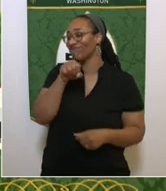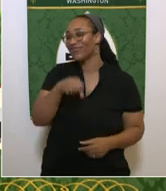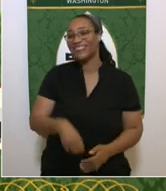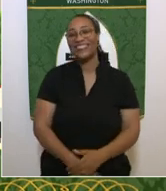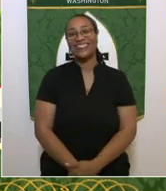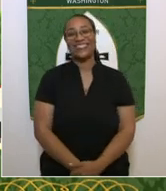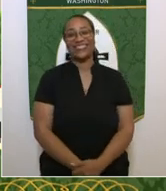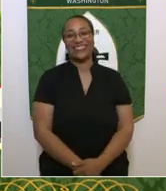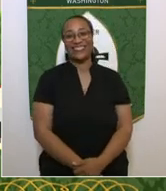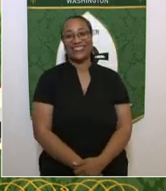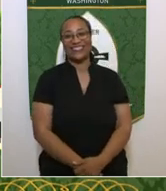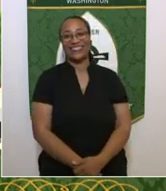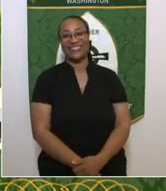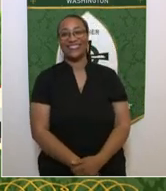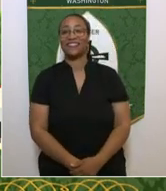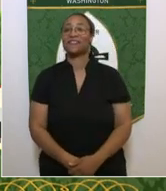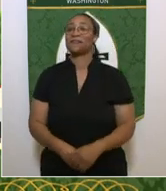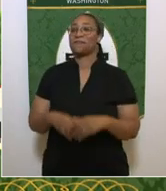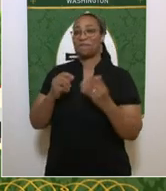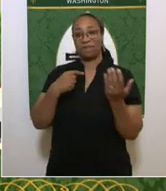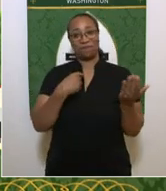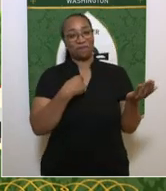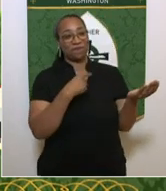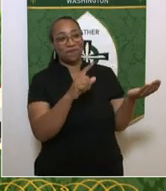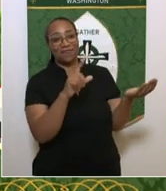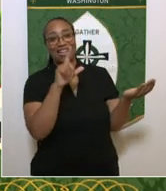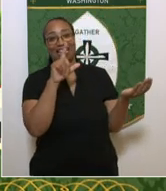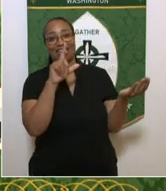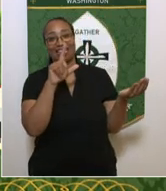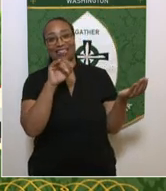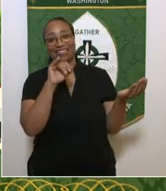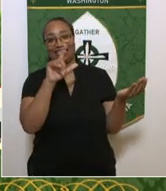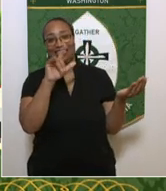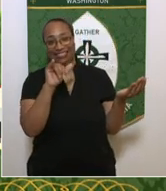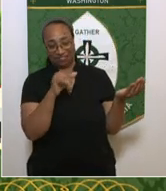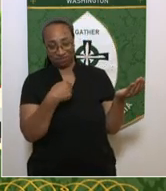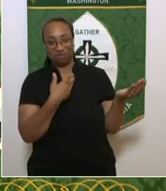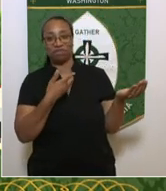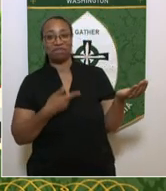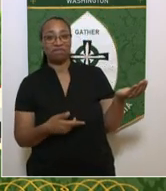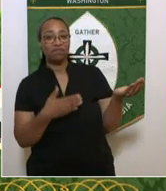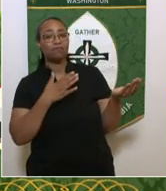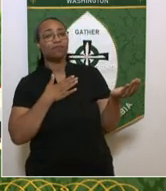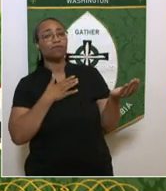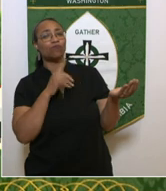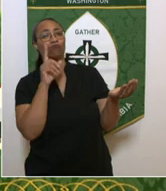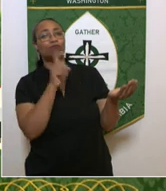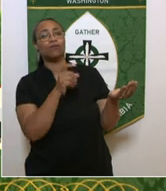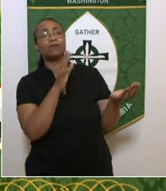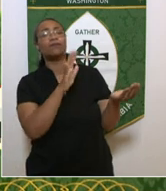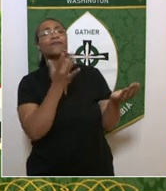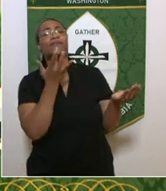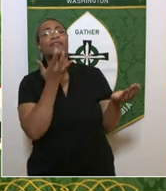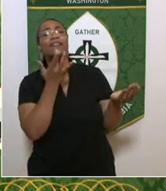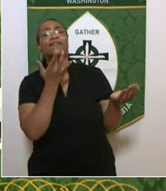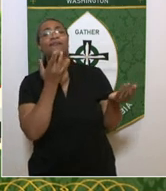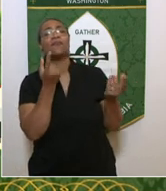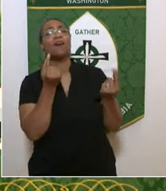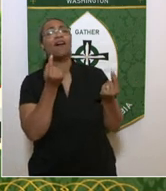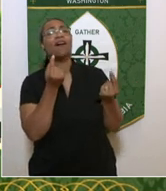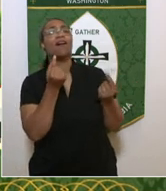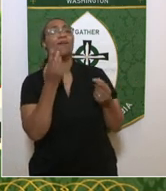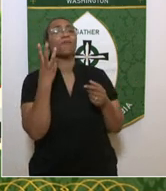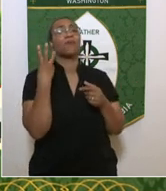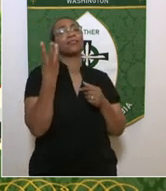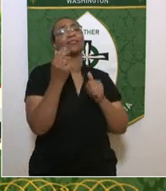Hi, my name's Lily, and my question is, what is your favorite Washington sports team? What is my